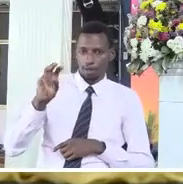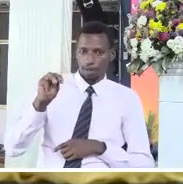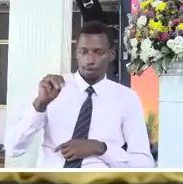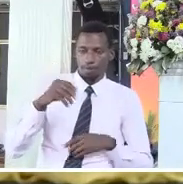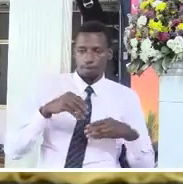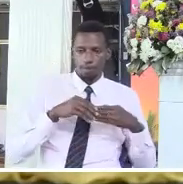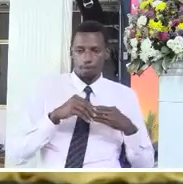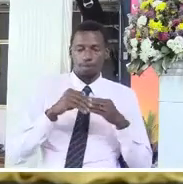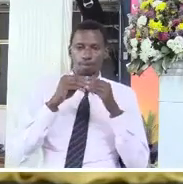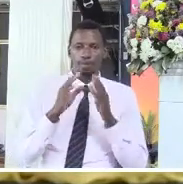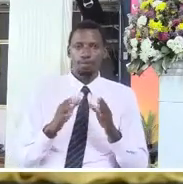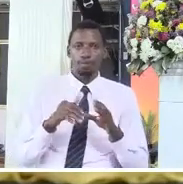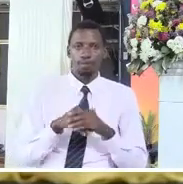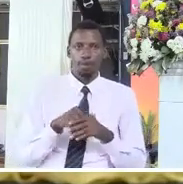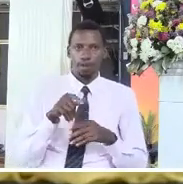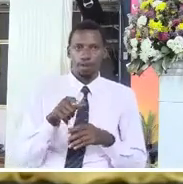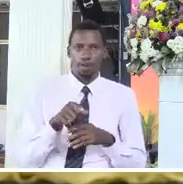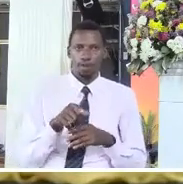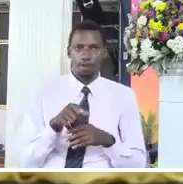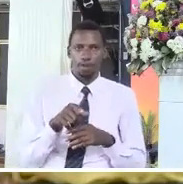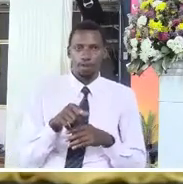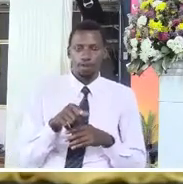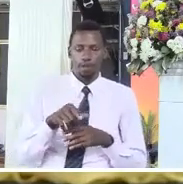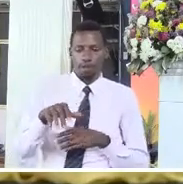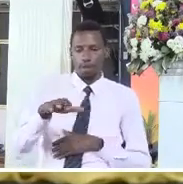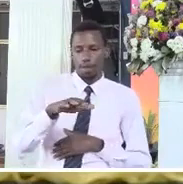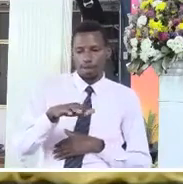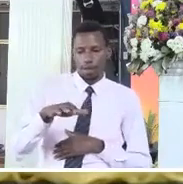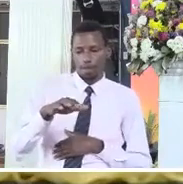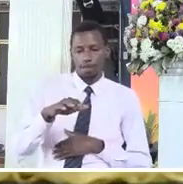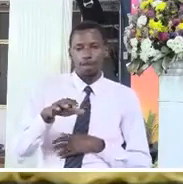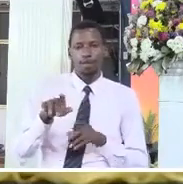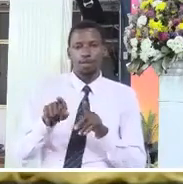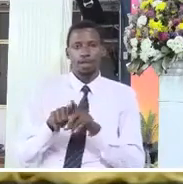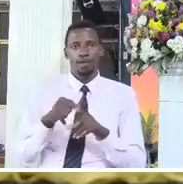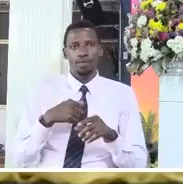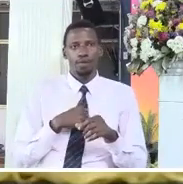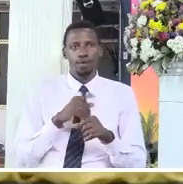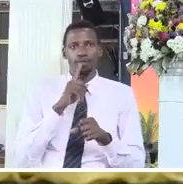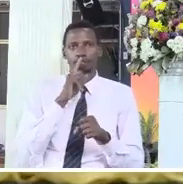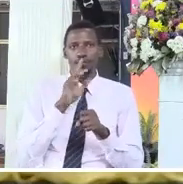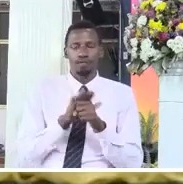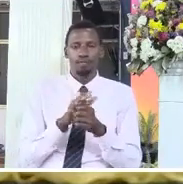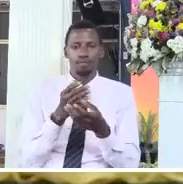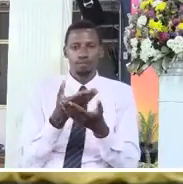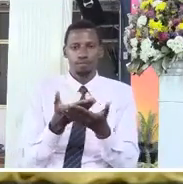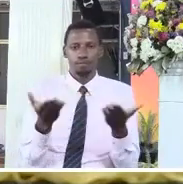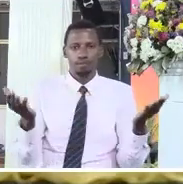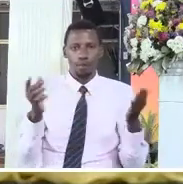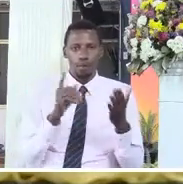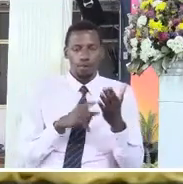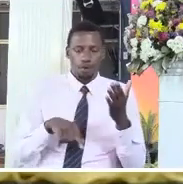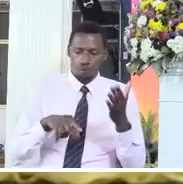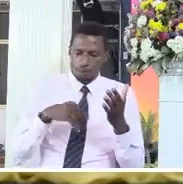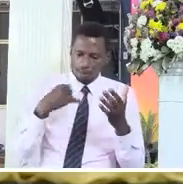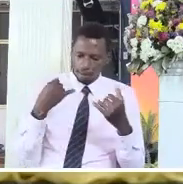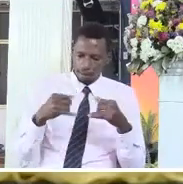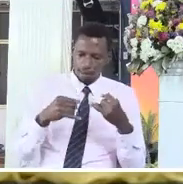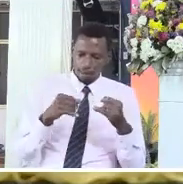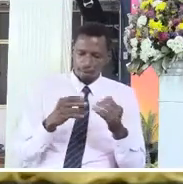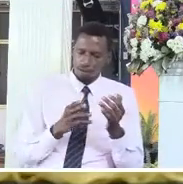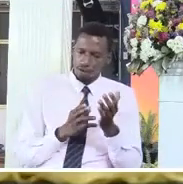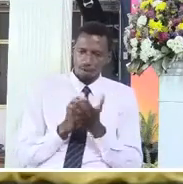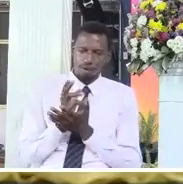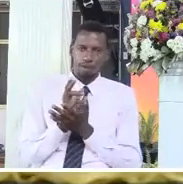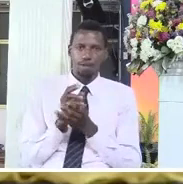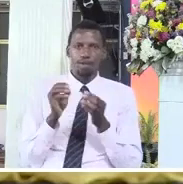leader in this forum, in this sector, I would also assure you that we are doing our next part, actually, meeting the